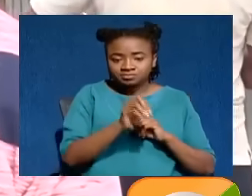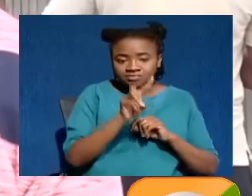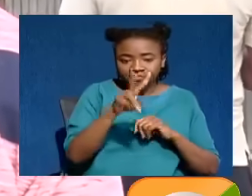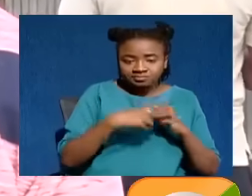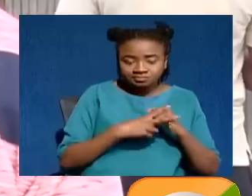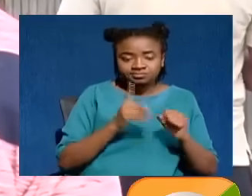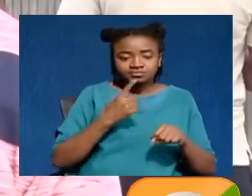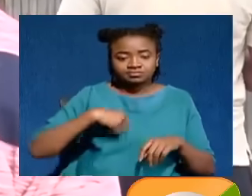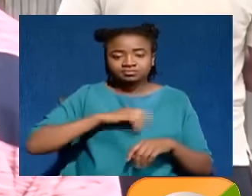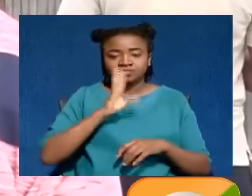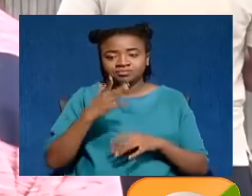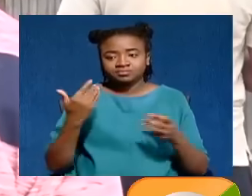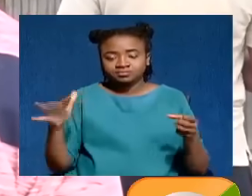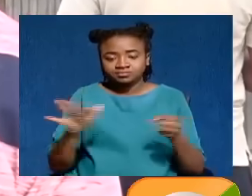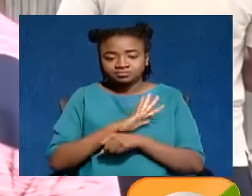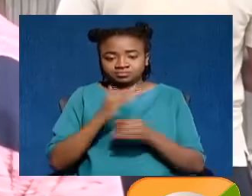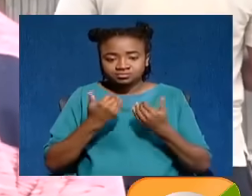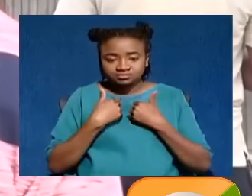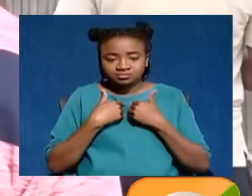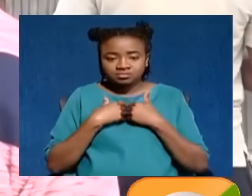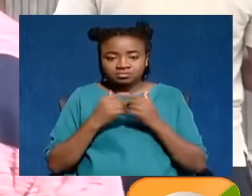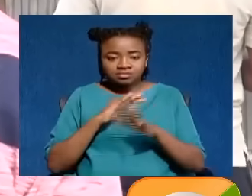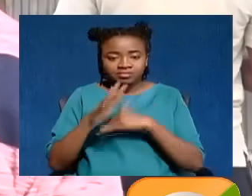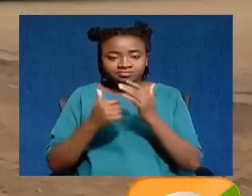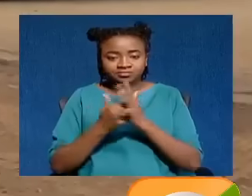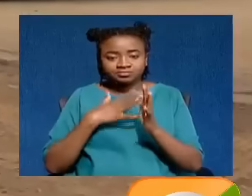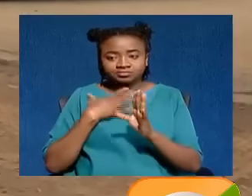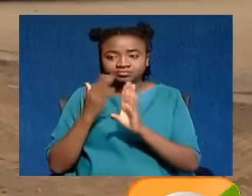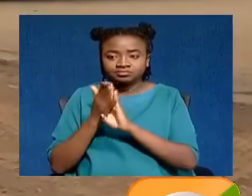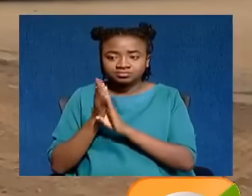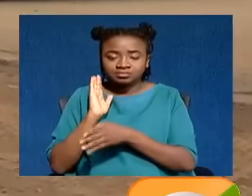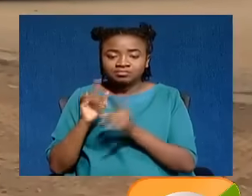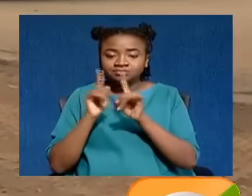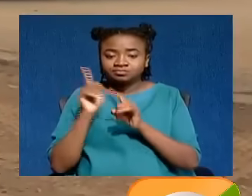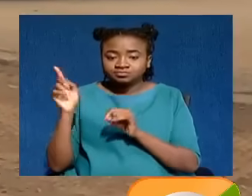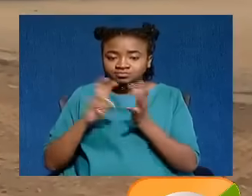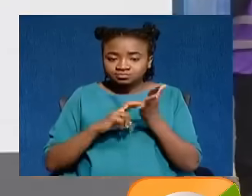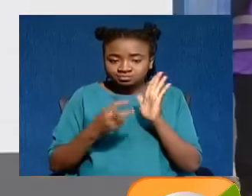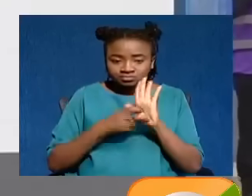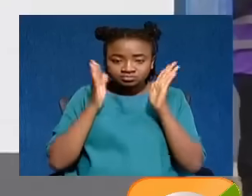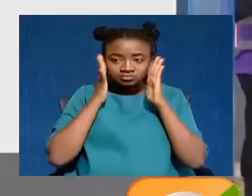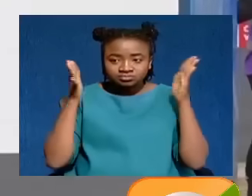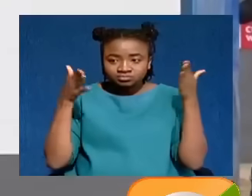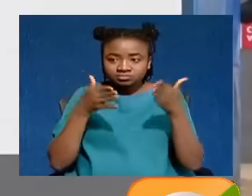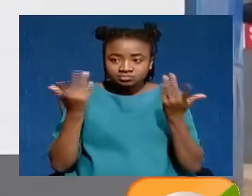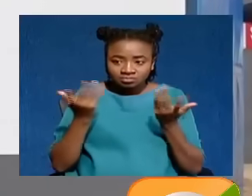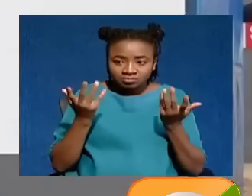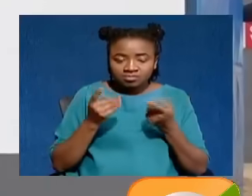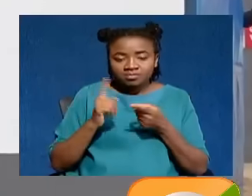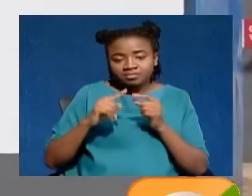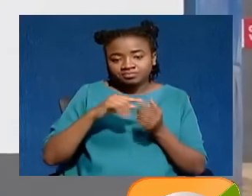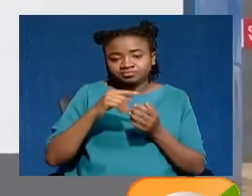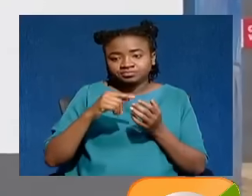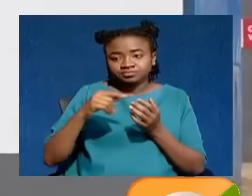fully supplied with all our reservations. The project is anchored at the Kenya Vehicle Manufacturers Plant